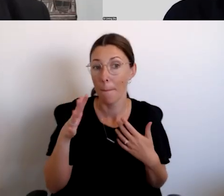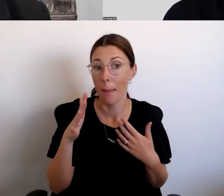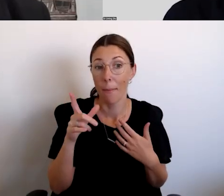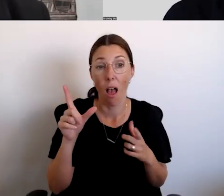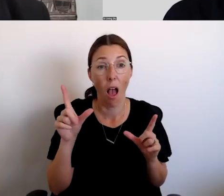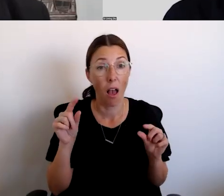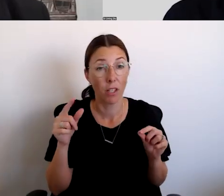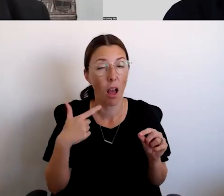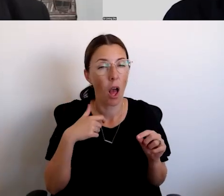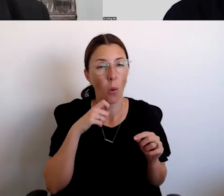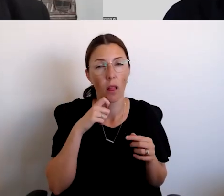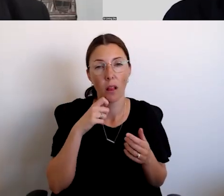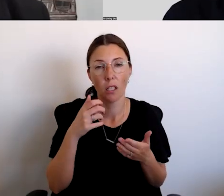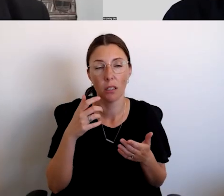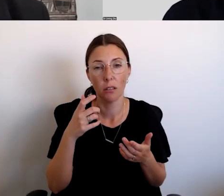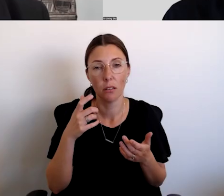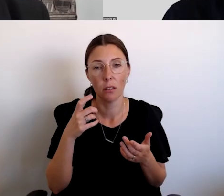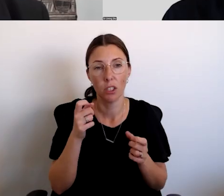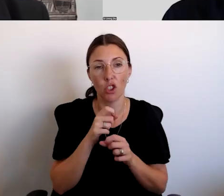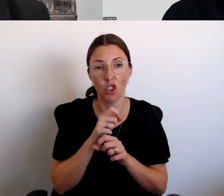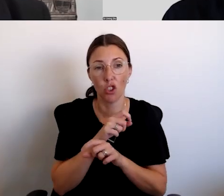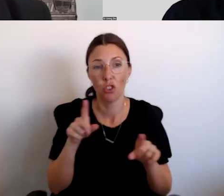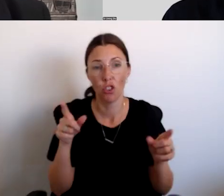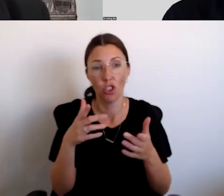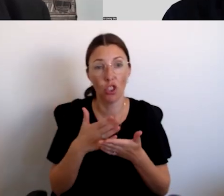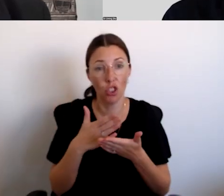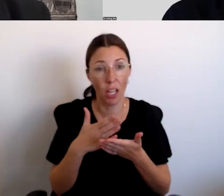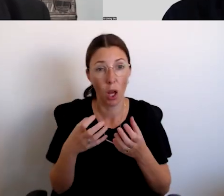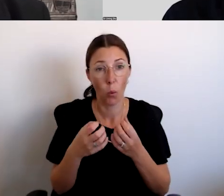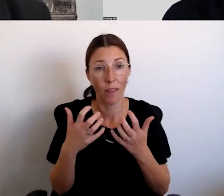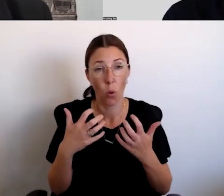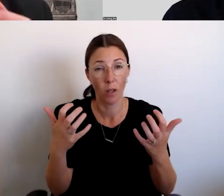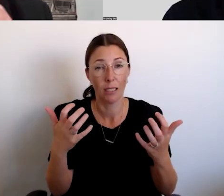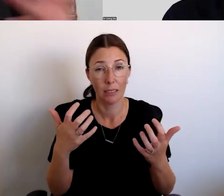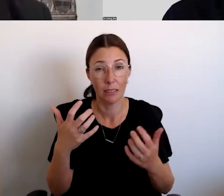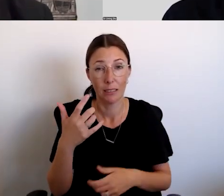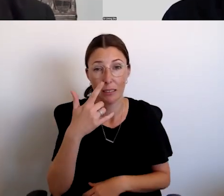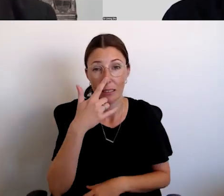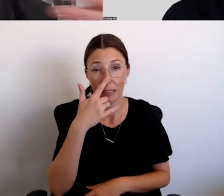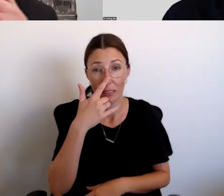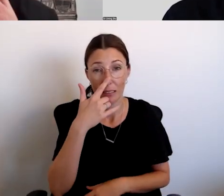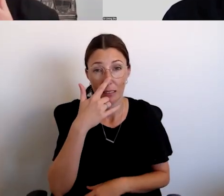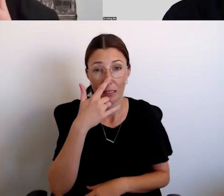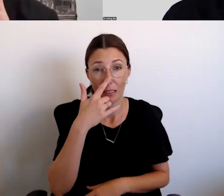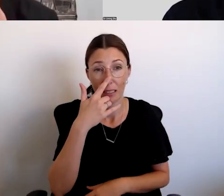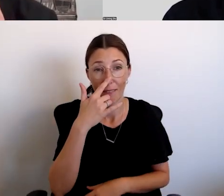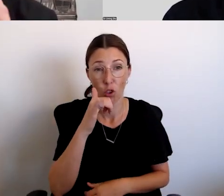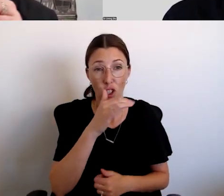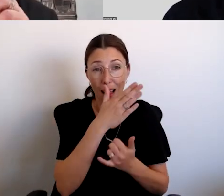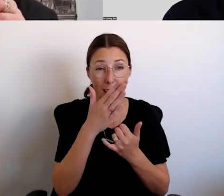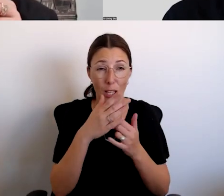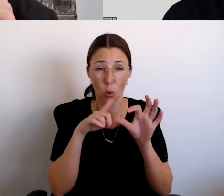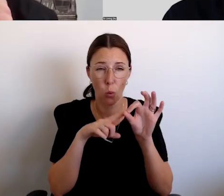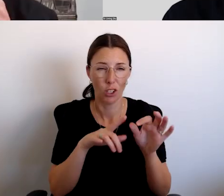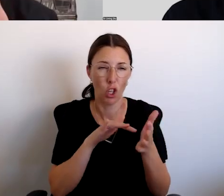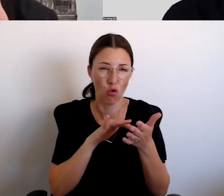might share with the audience some of those things. We didn't get to that last question, which I promised I would, is like, what's next for you? I'm so sure we're all keen